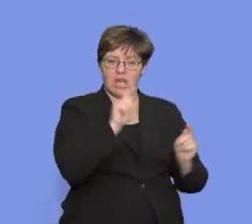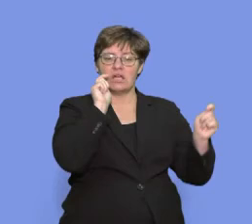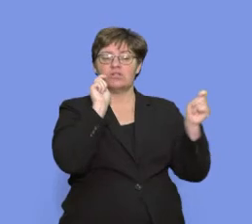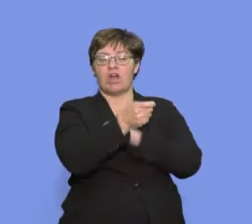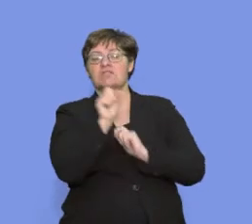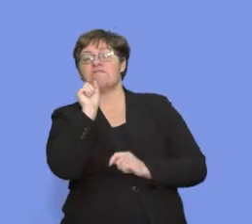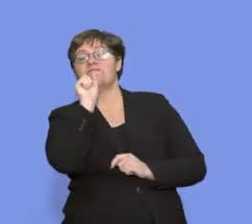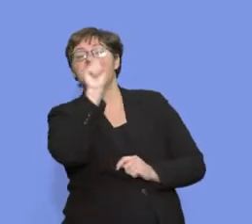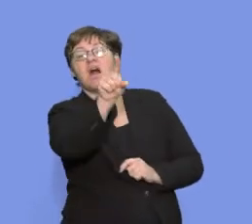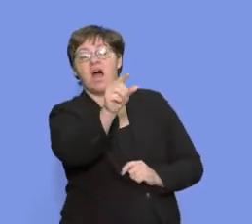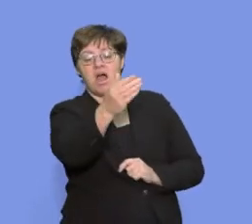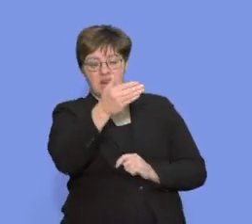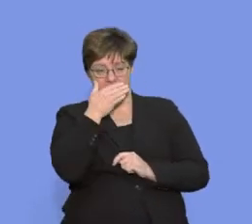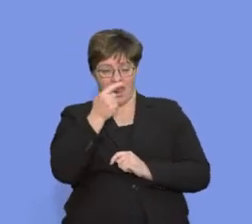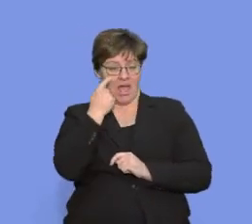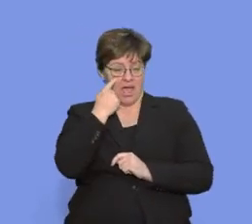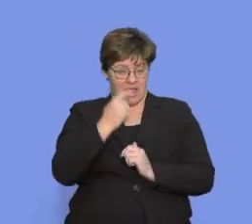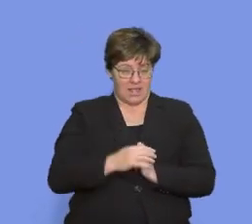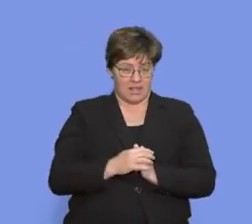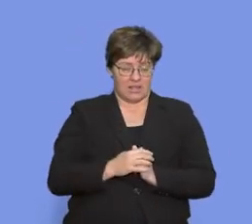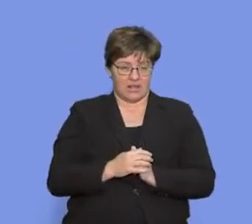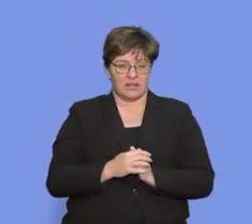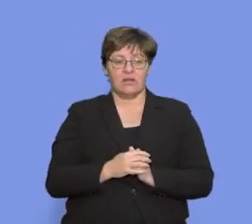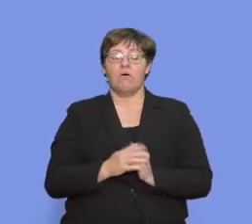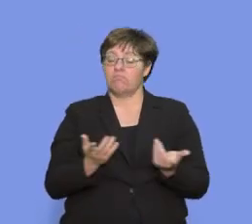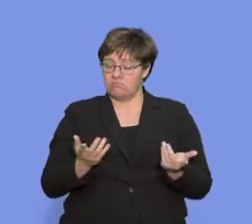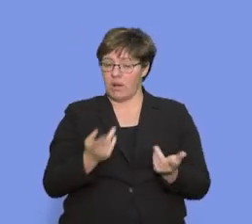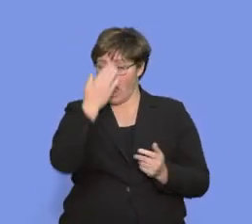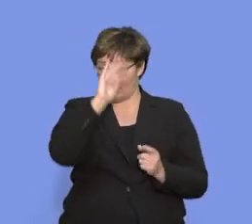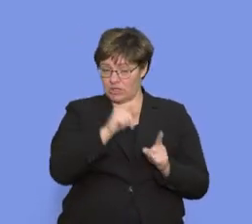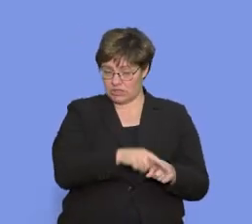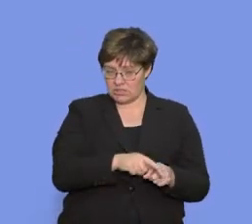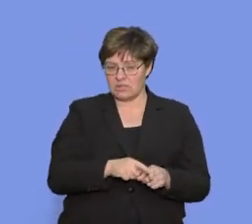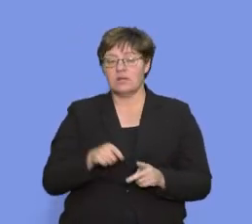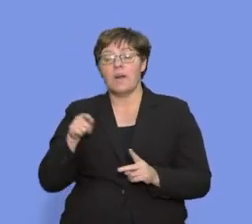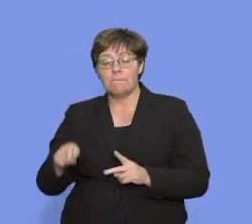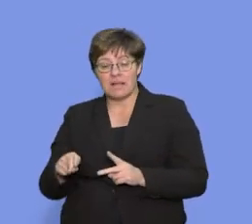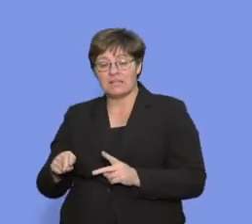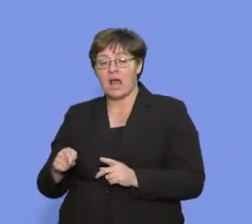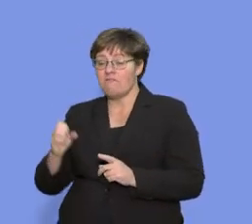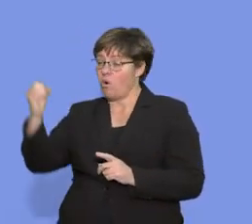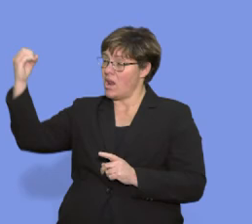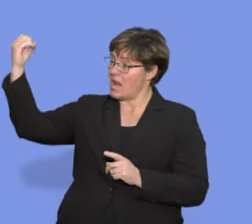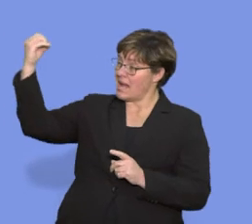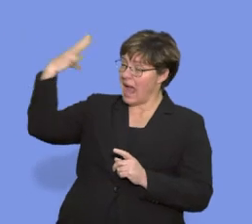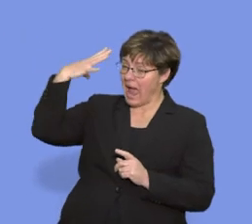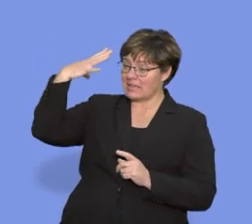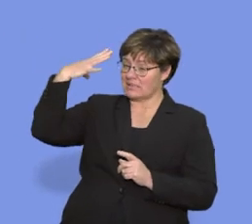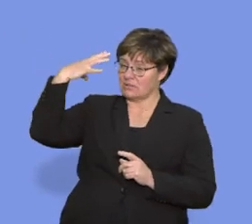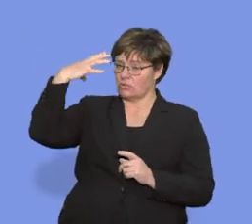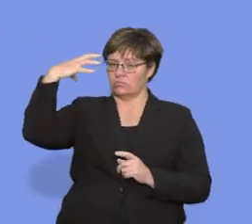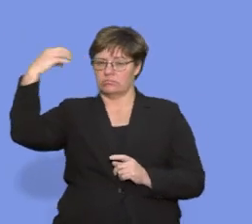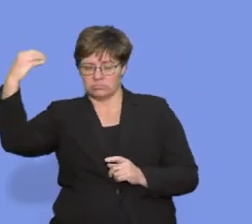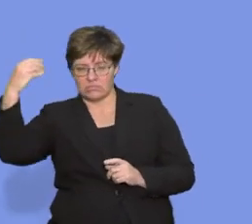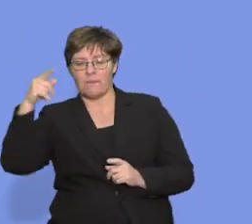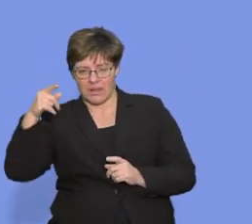in the distance of the object from the eye, right? So it's near or far. But for pupillary mechanism, it's all about the